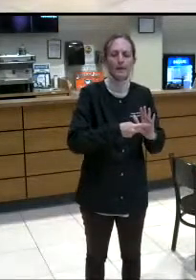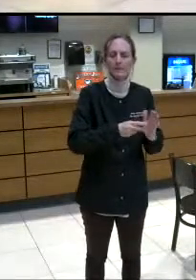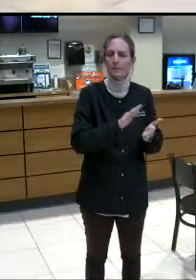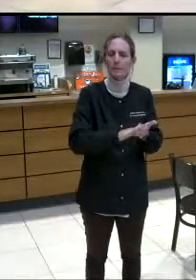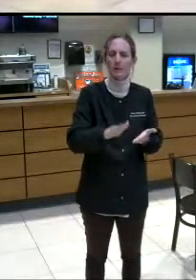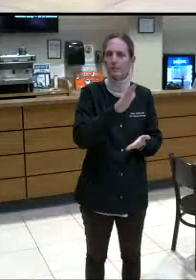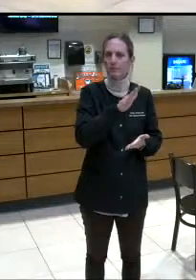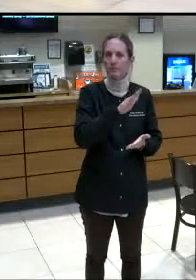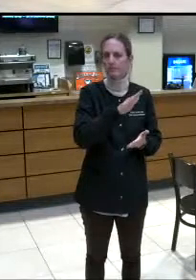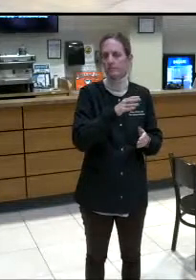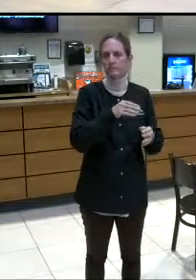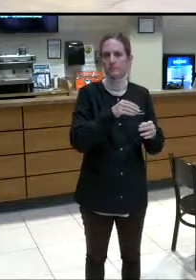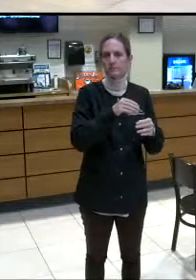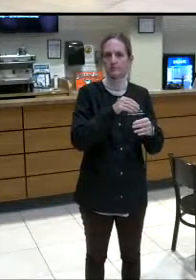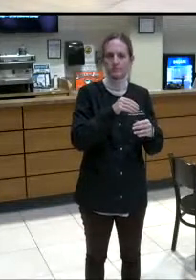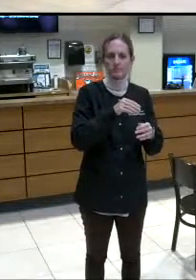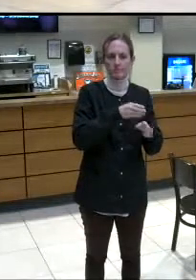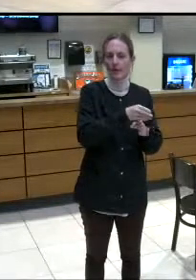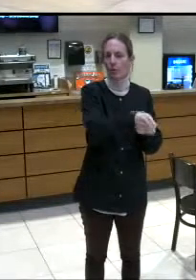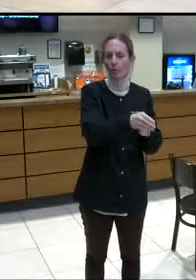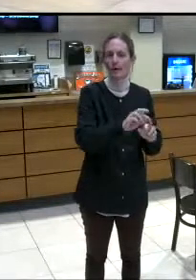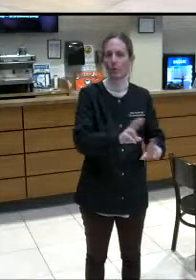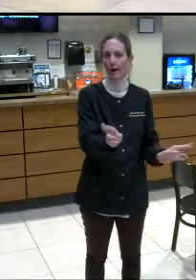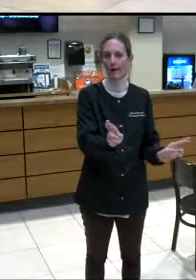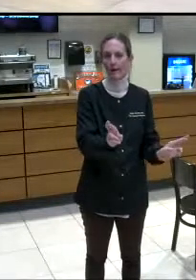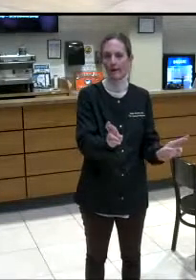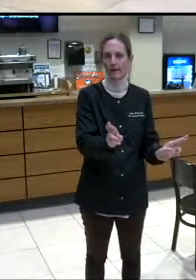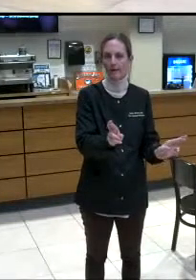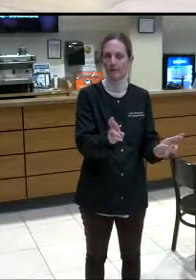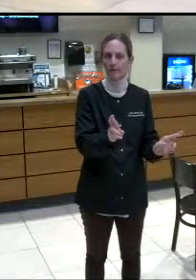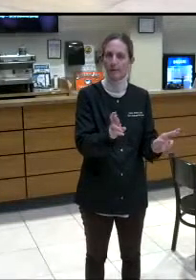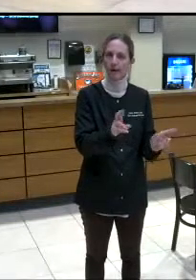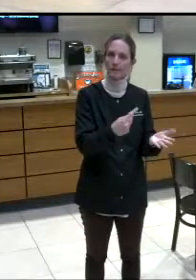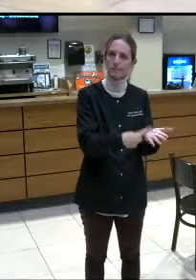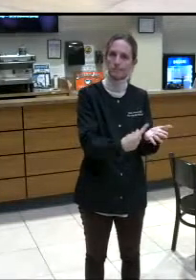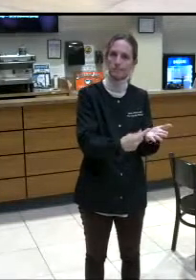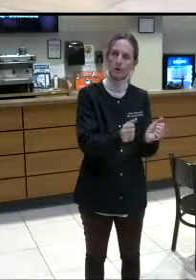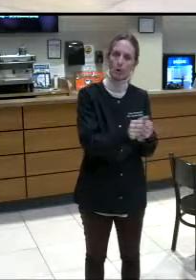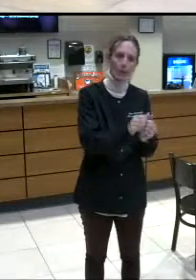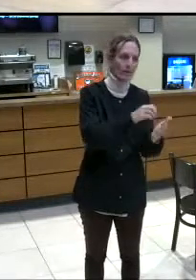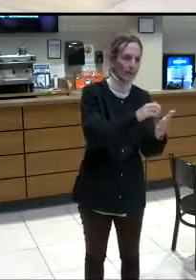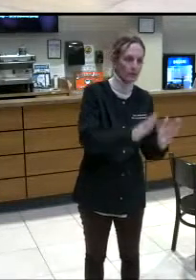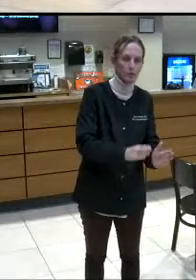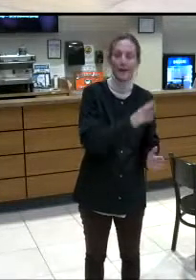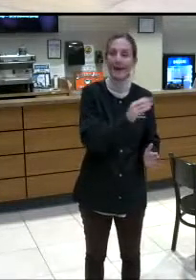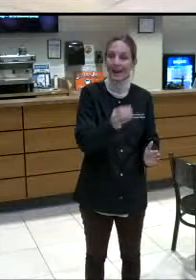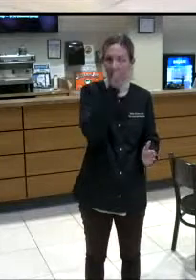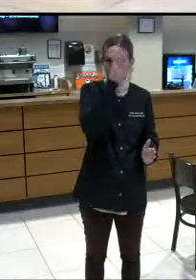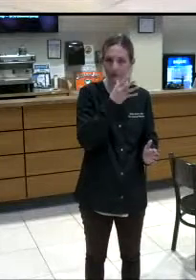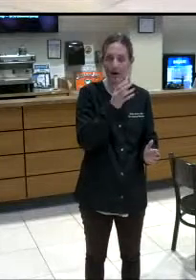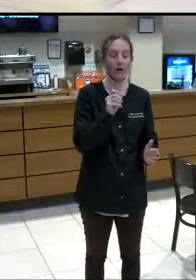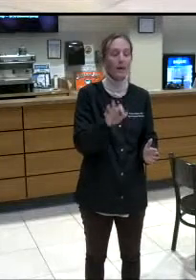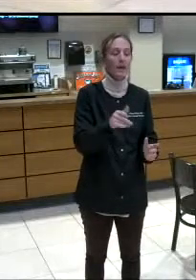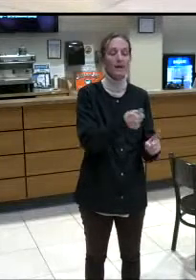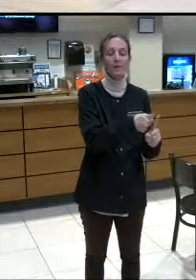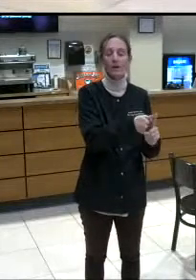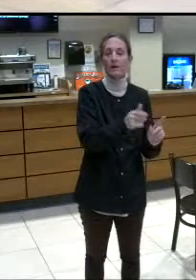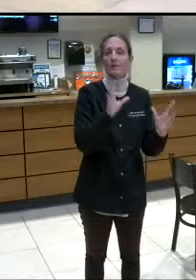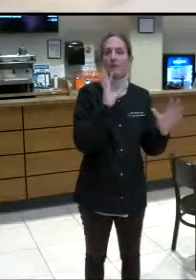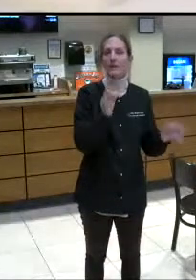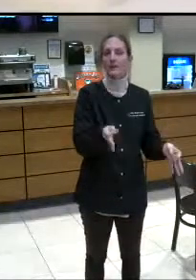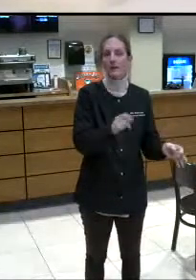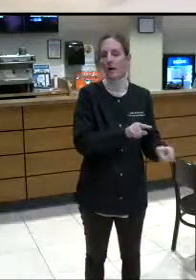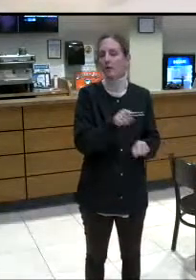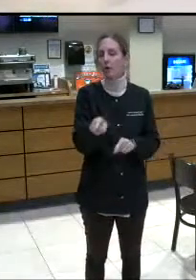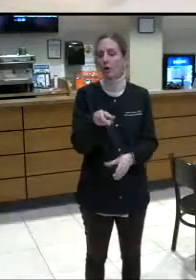then the programming that we can provide at the school. So when they do choose to go to the military, because you still have to take a test to get into the military, or